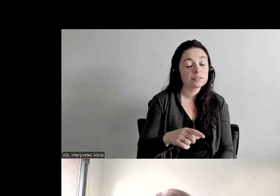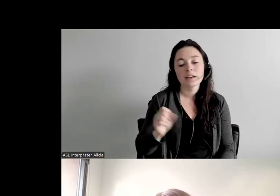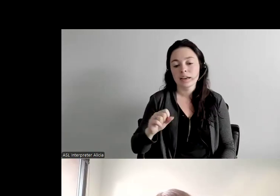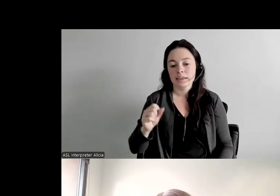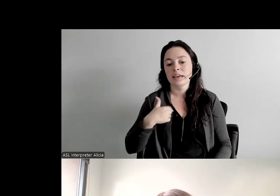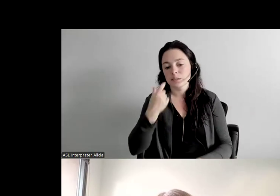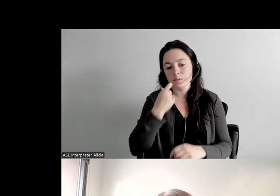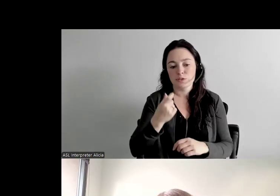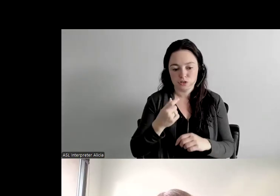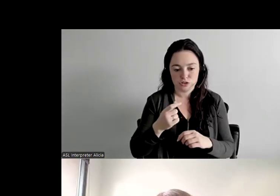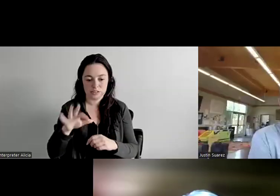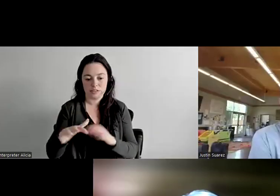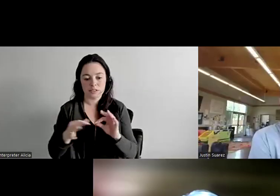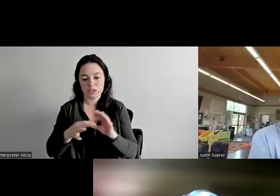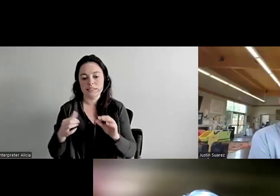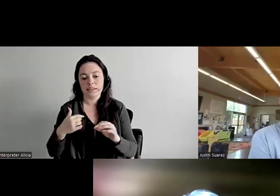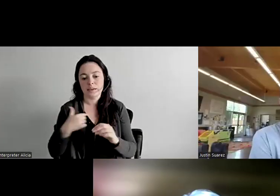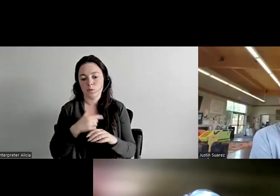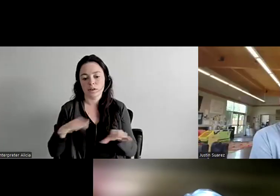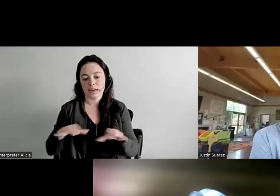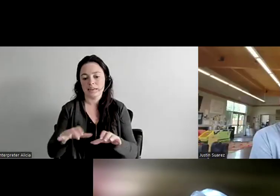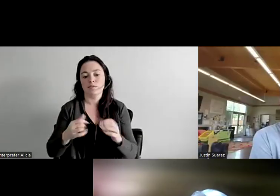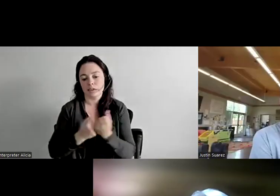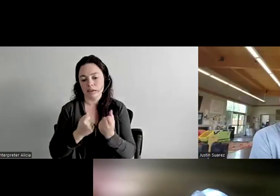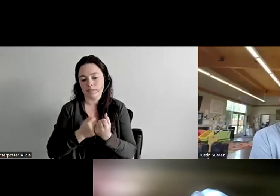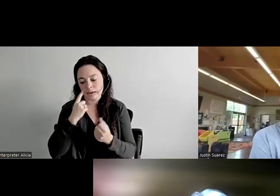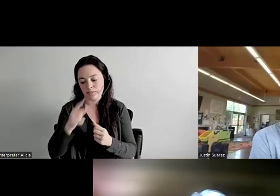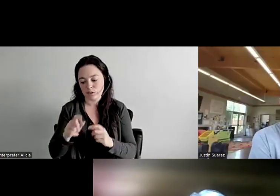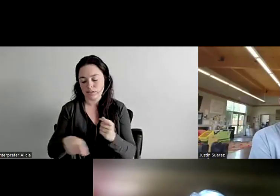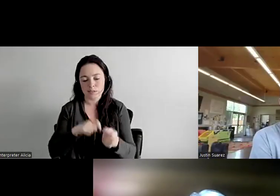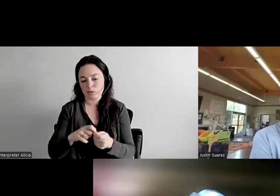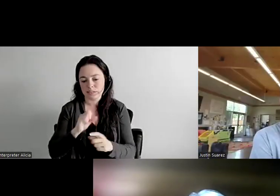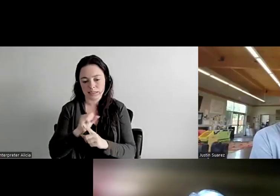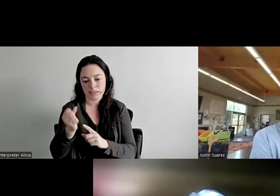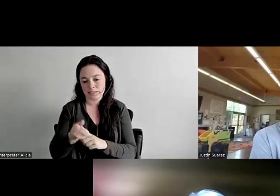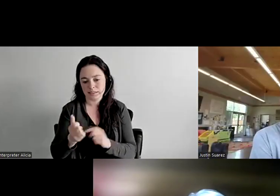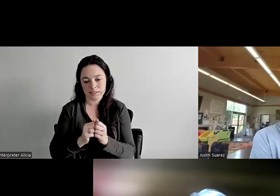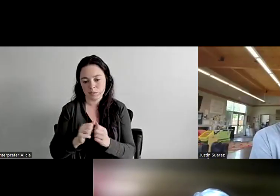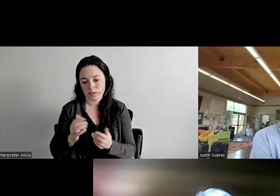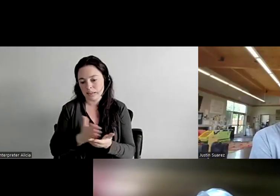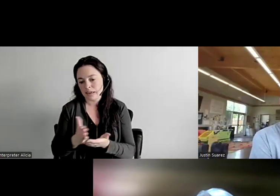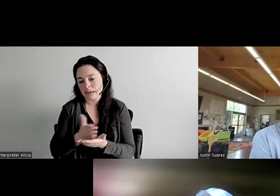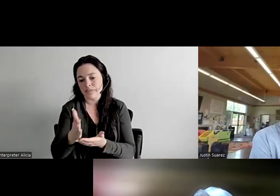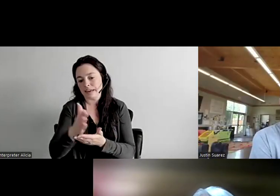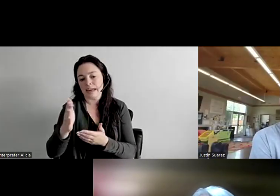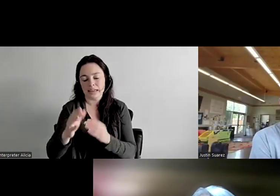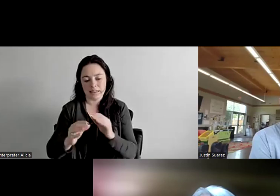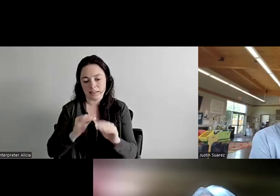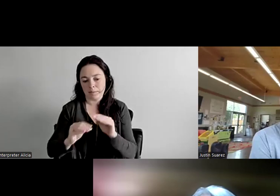gonna say I'm actively navigating this particular instance of navigating maintenance on a mural right